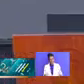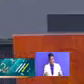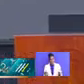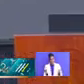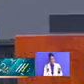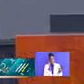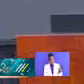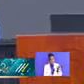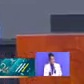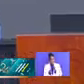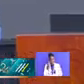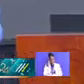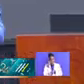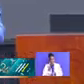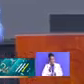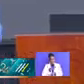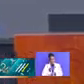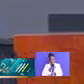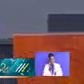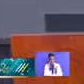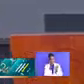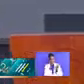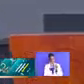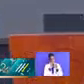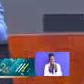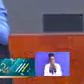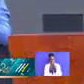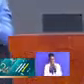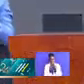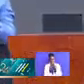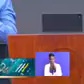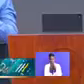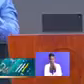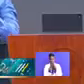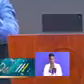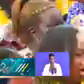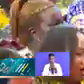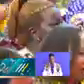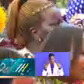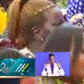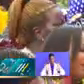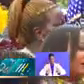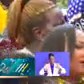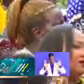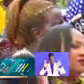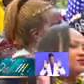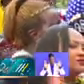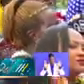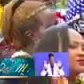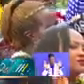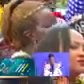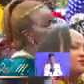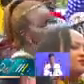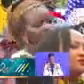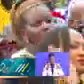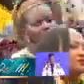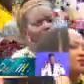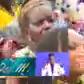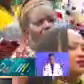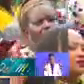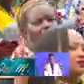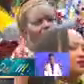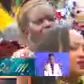fighting against my family I lift up my hands and I decree